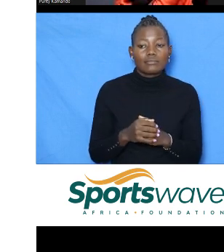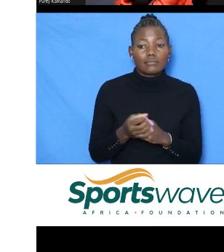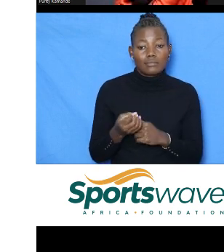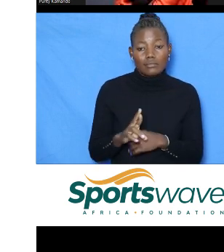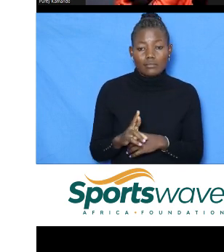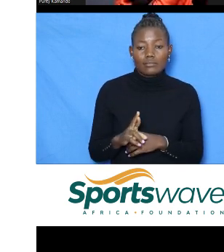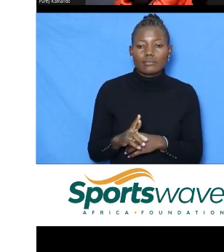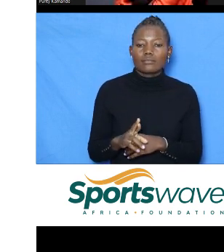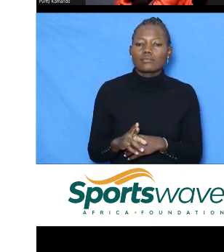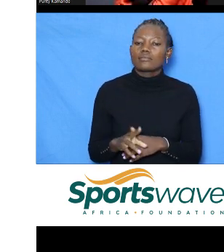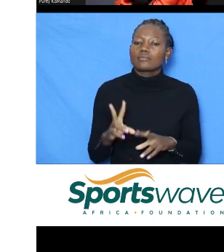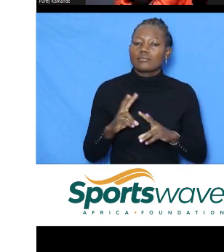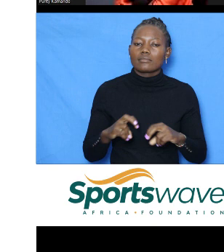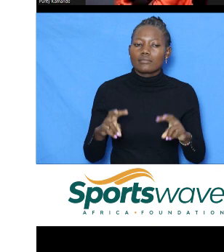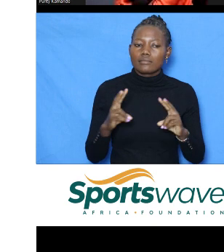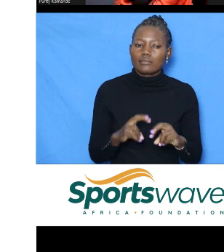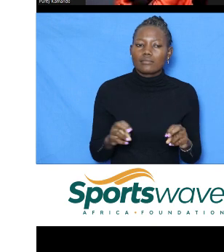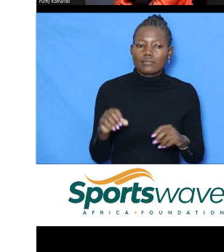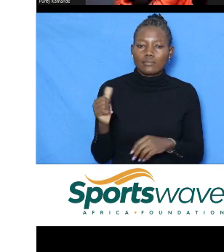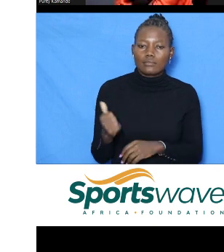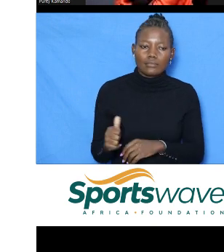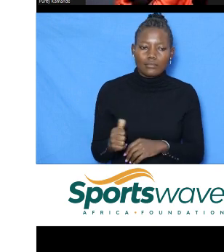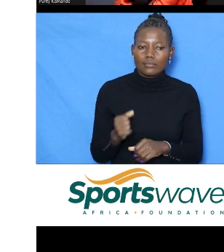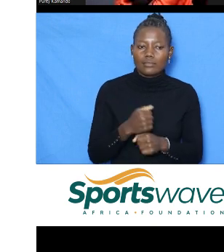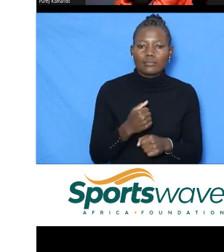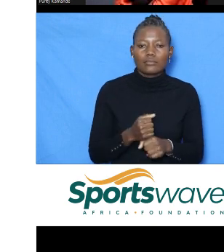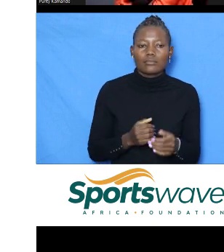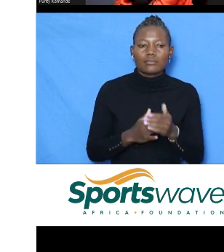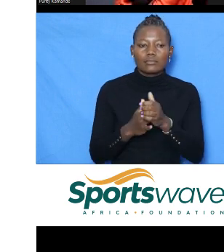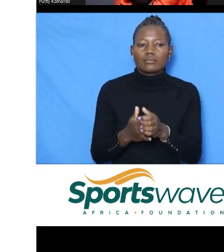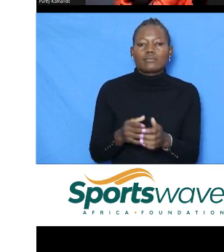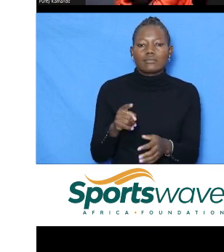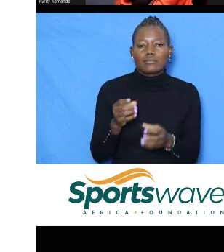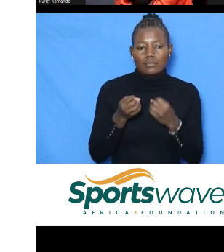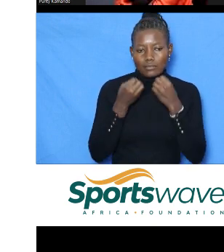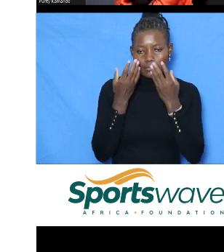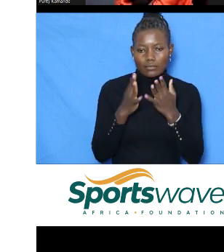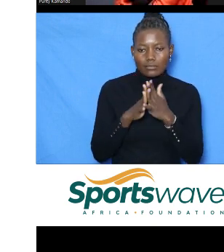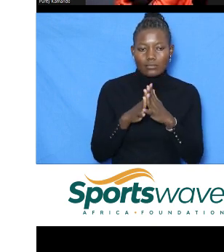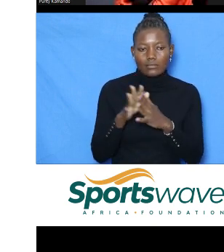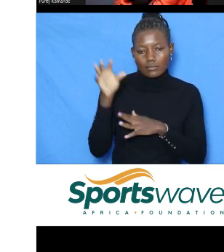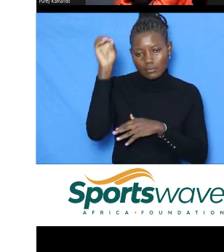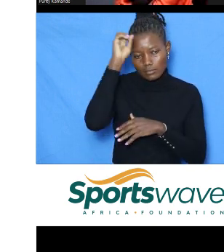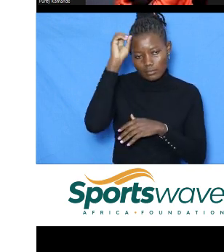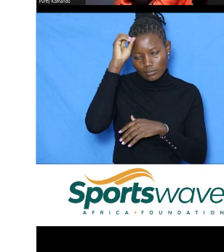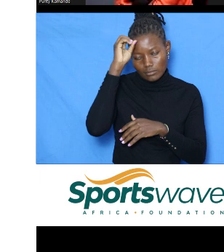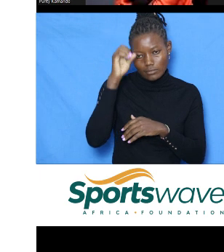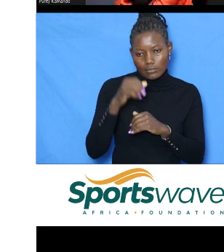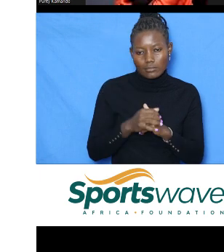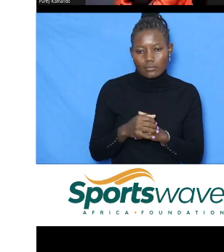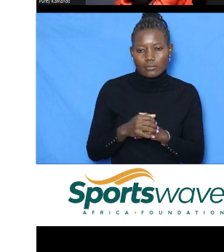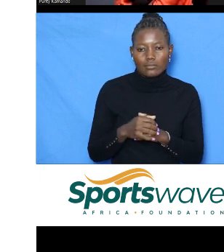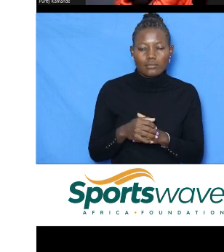yet there has been no research that has been undertaken to guide these informed opinions. So they are